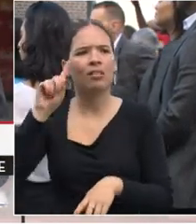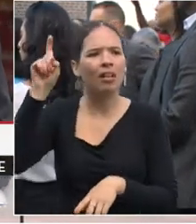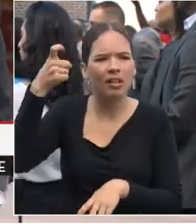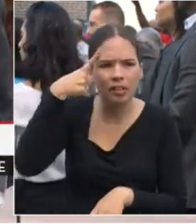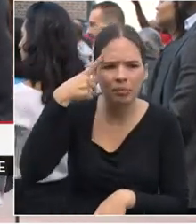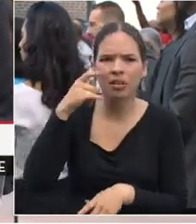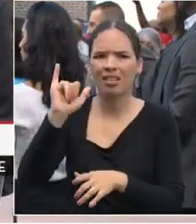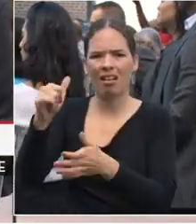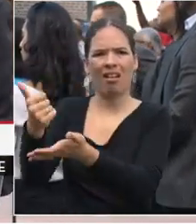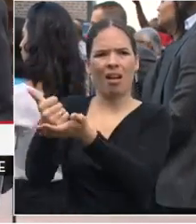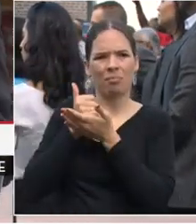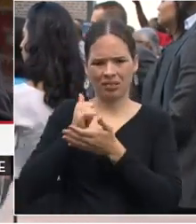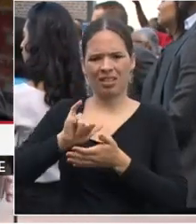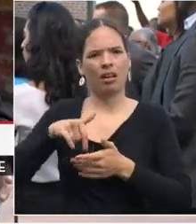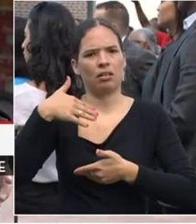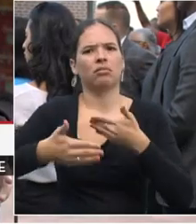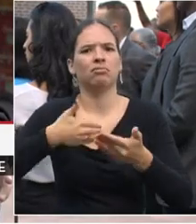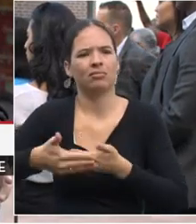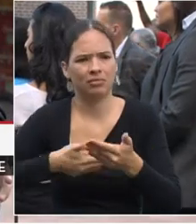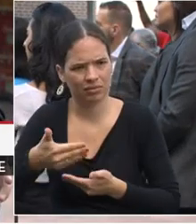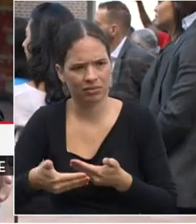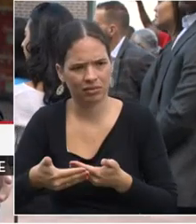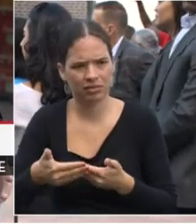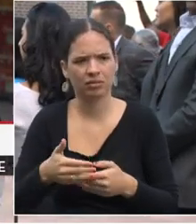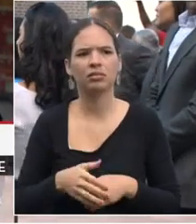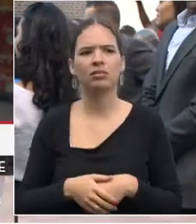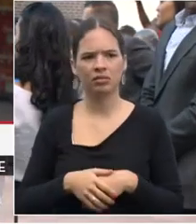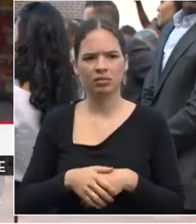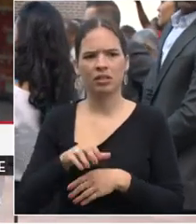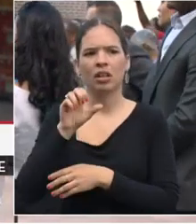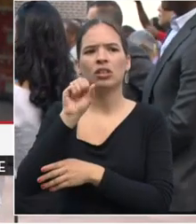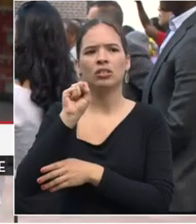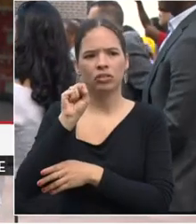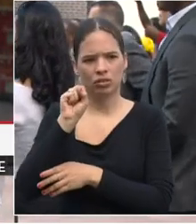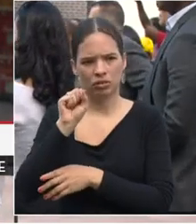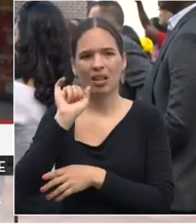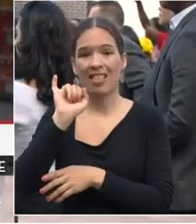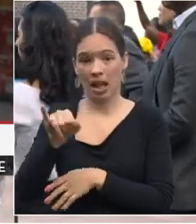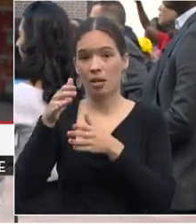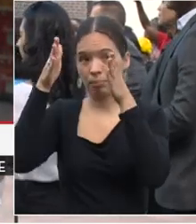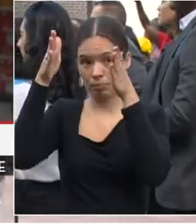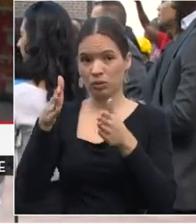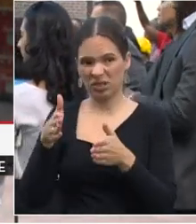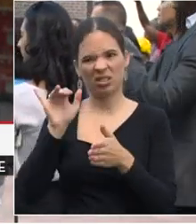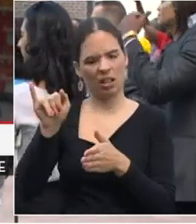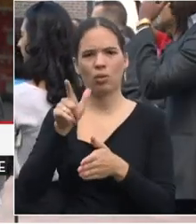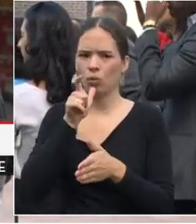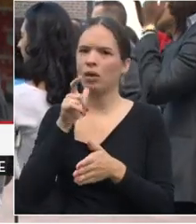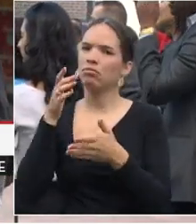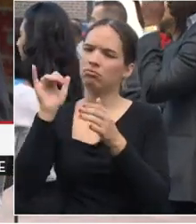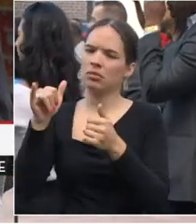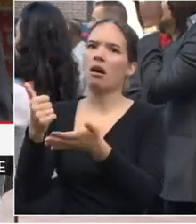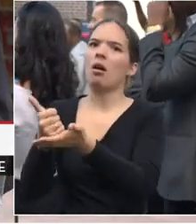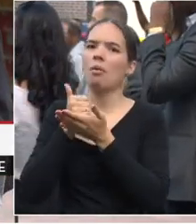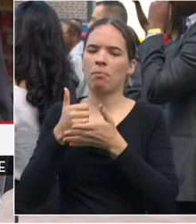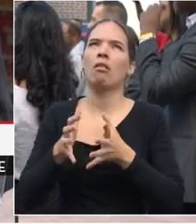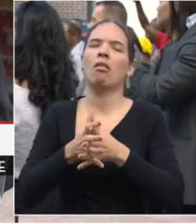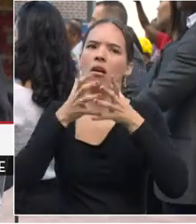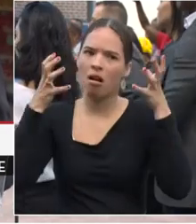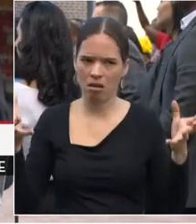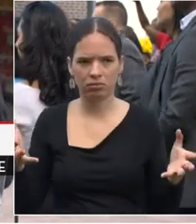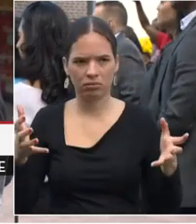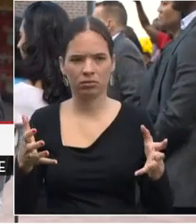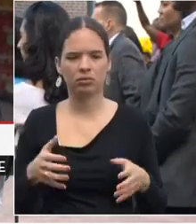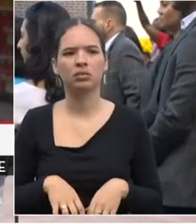mayor mentioned Sarosh, and we've got a great team at DEMPED. We did something, I explained it during the groundbreaking, won't do it again, but tax increment financing, $43